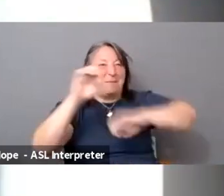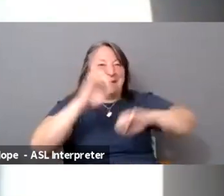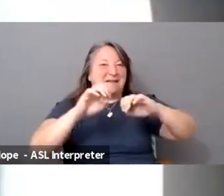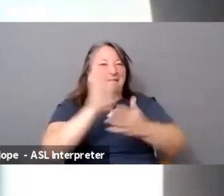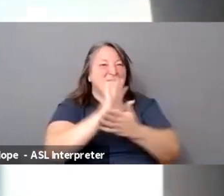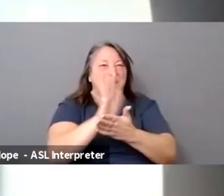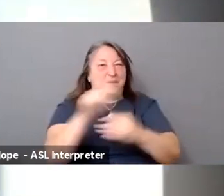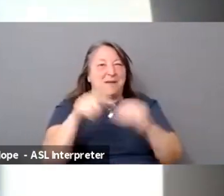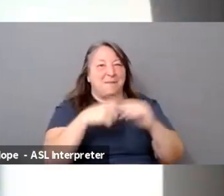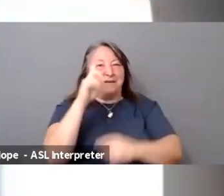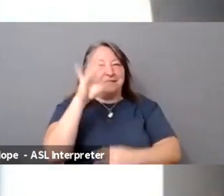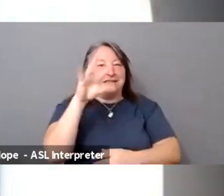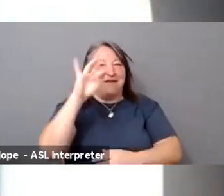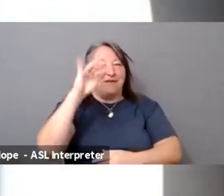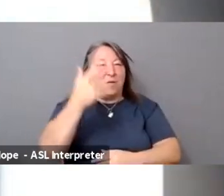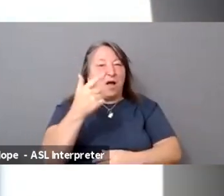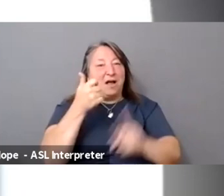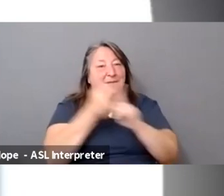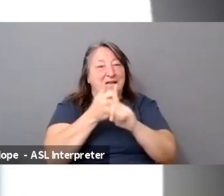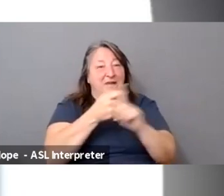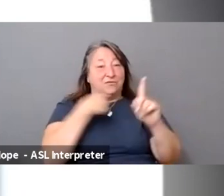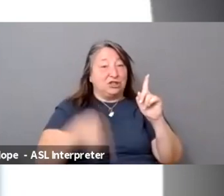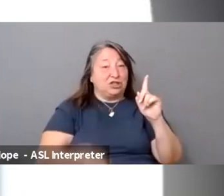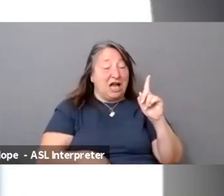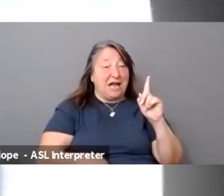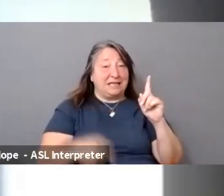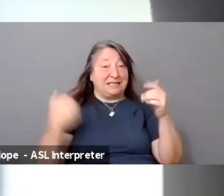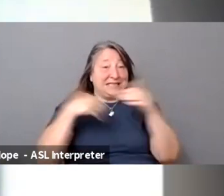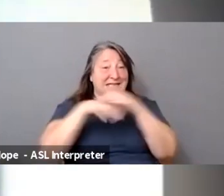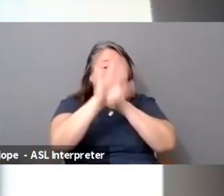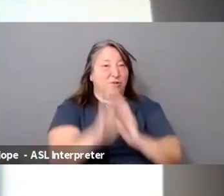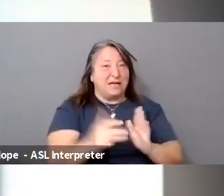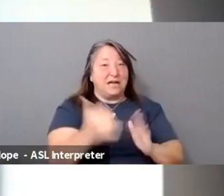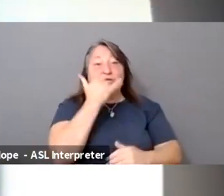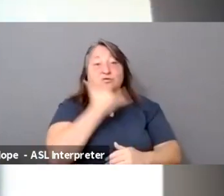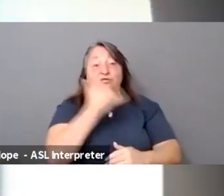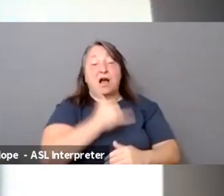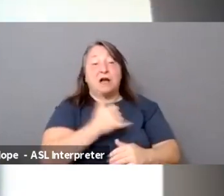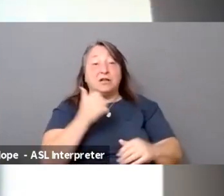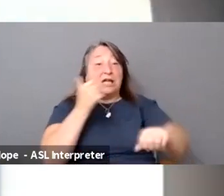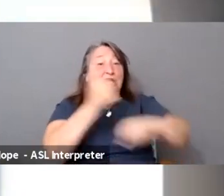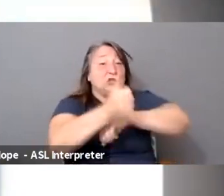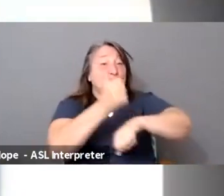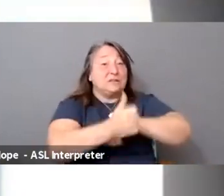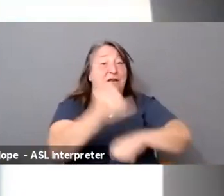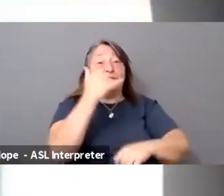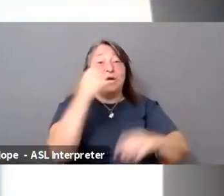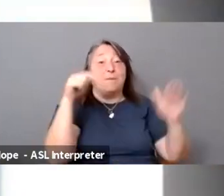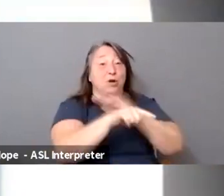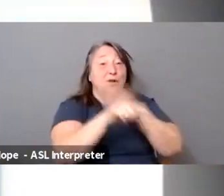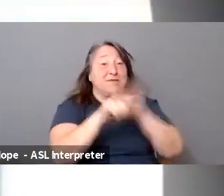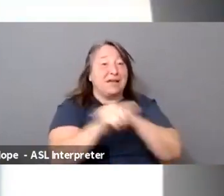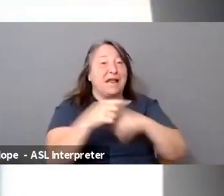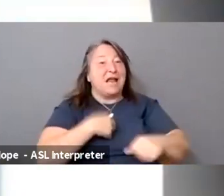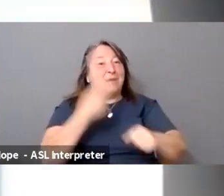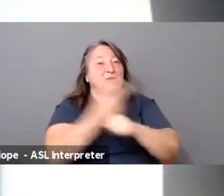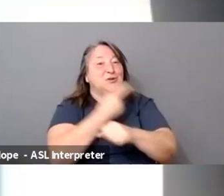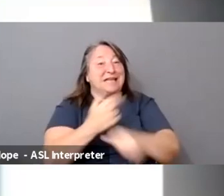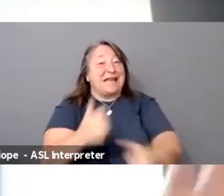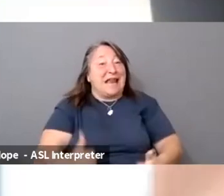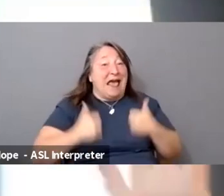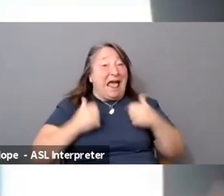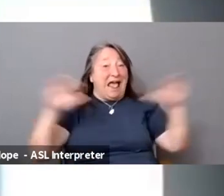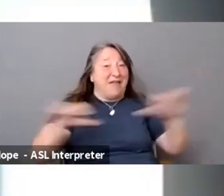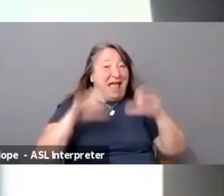a Chinese immigrant who was wrongfully accused of murder. And I'm telling that film all through live action puppetry. So